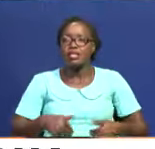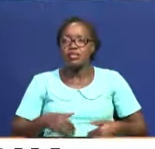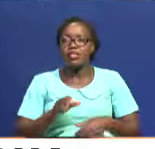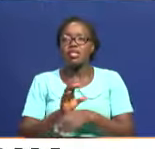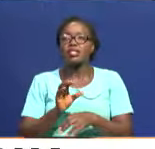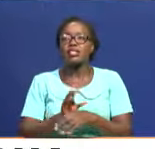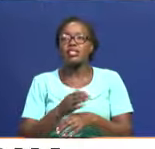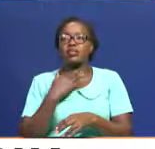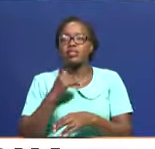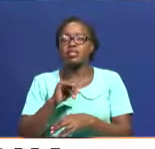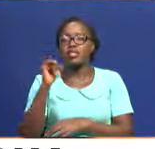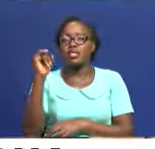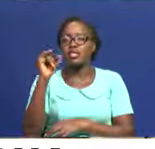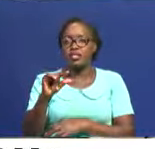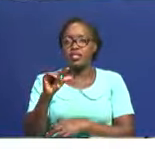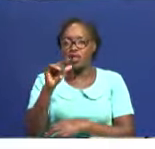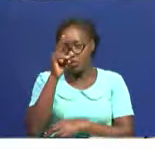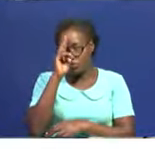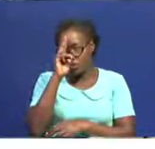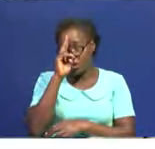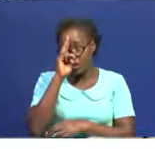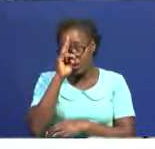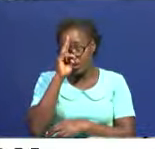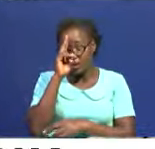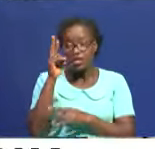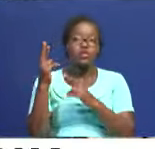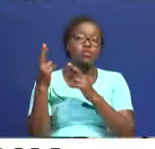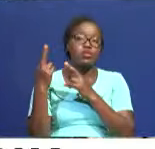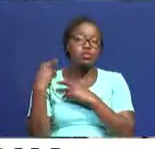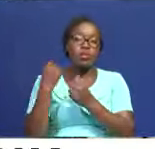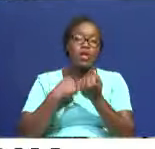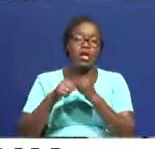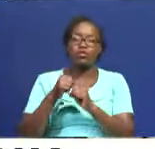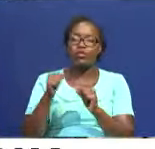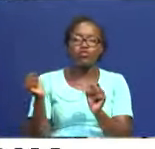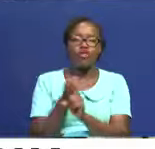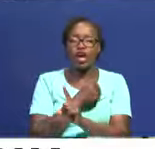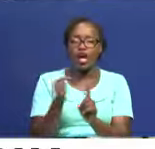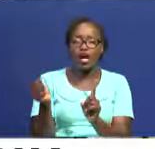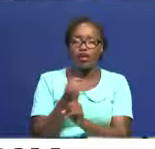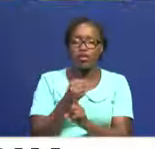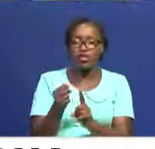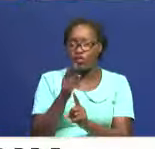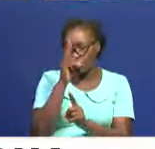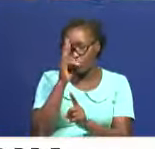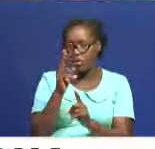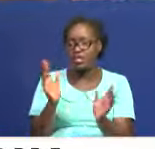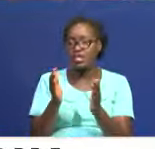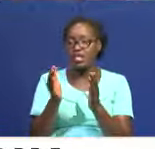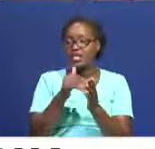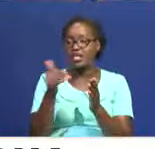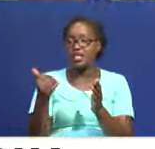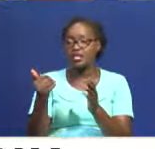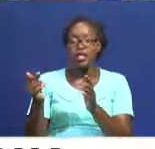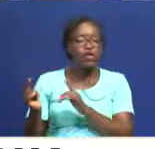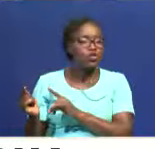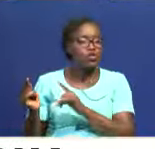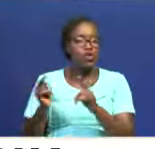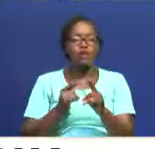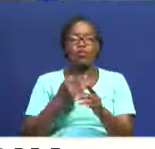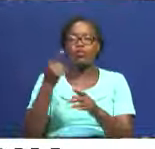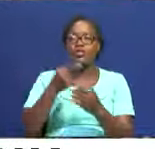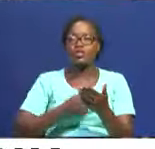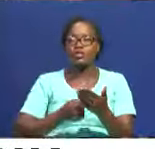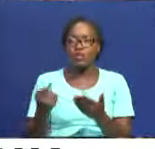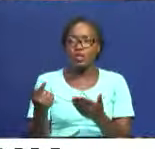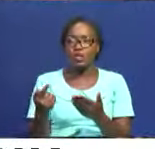hilo walimtaka Inspector General wa polisi kuwajibikia matendo ya kikatili ya polisi, huku wakiwahimiza wenzao kujitokeza kwa maandamano ya wiki